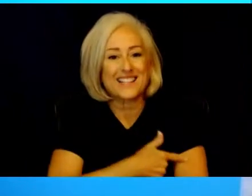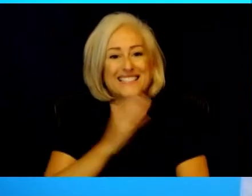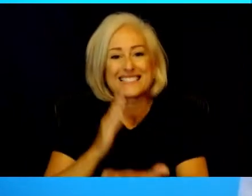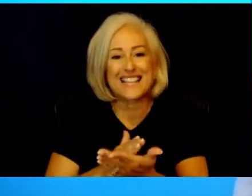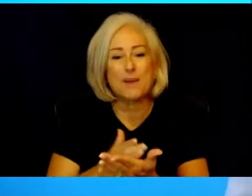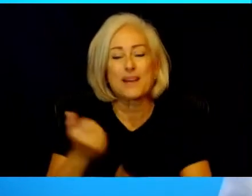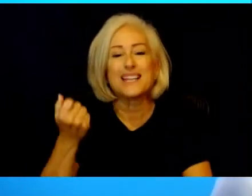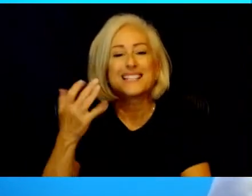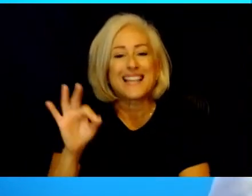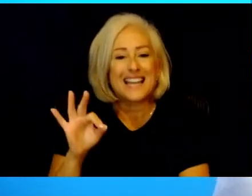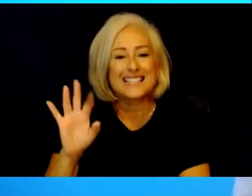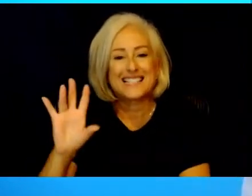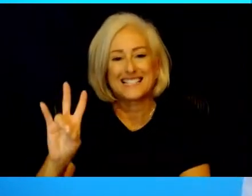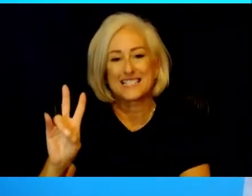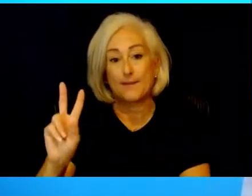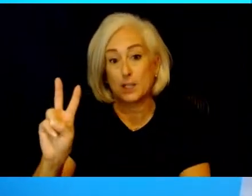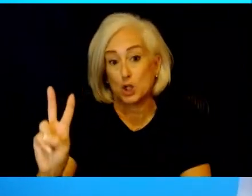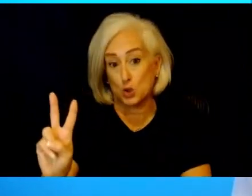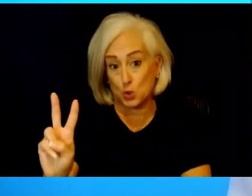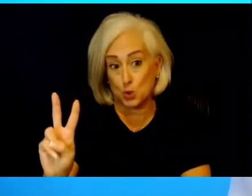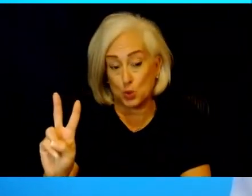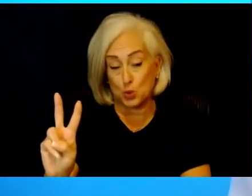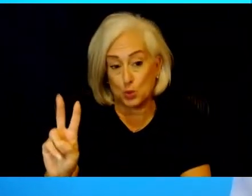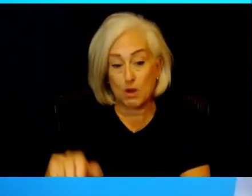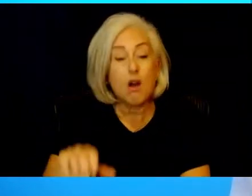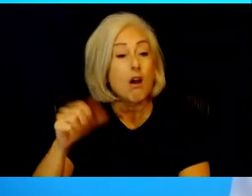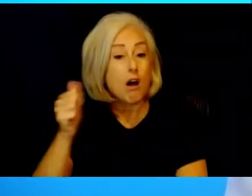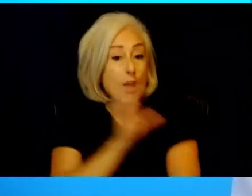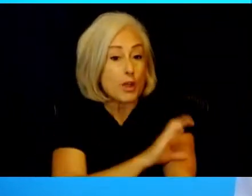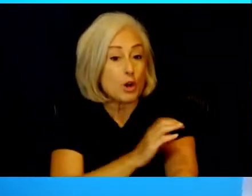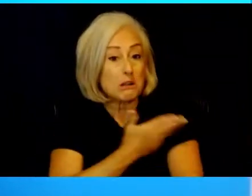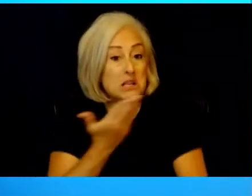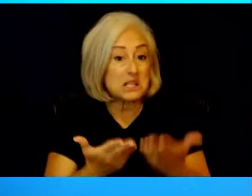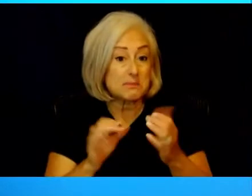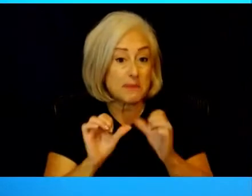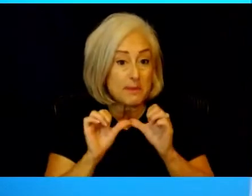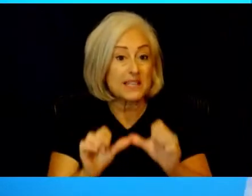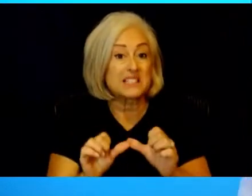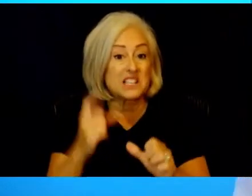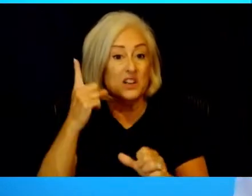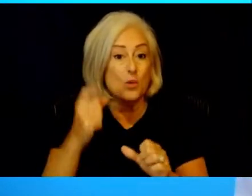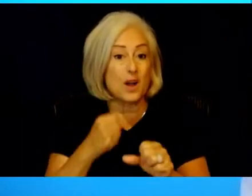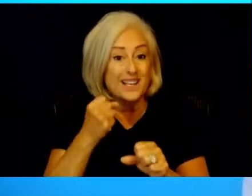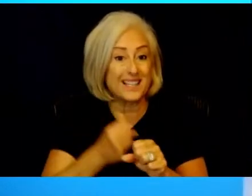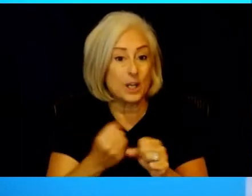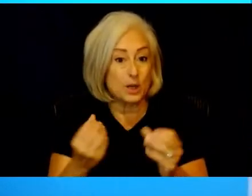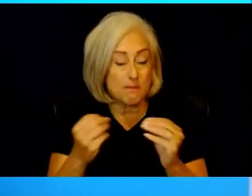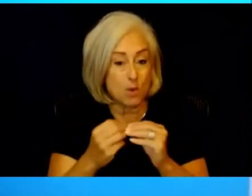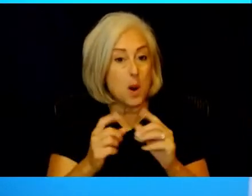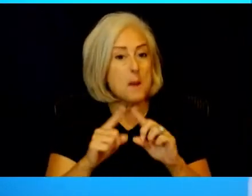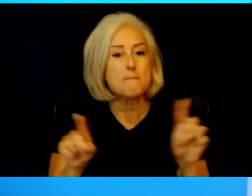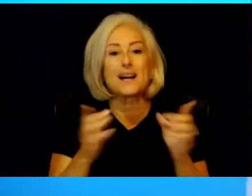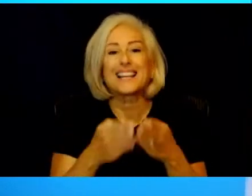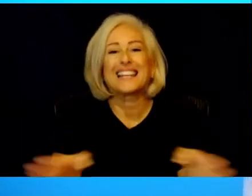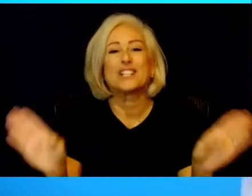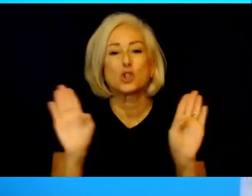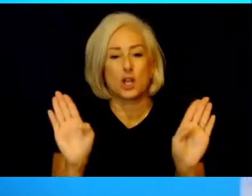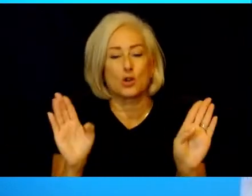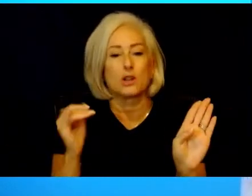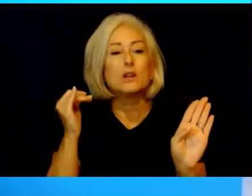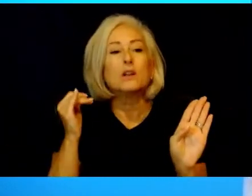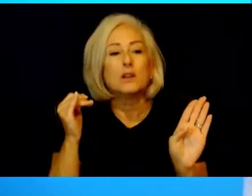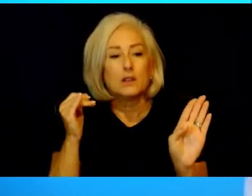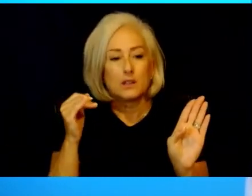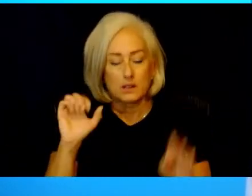1972. I think there were some other clinics that continued to do it for about another year just because they didn't get the message. But in general, Smallpox